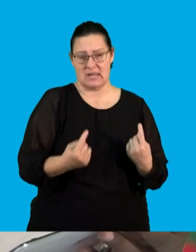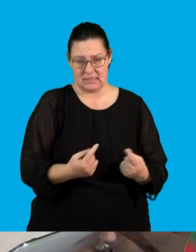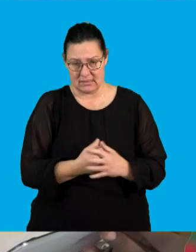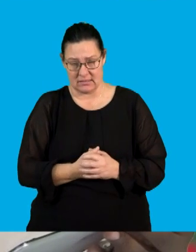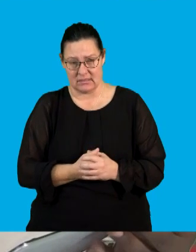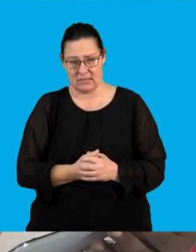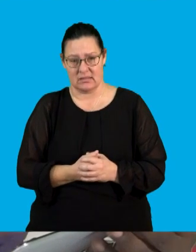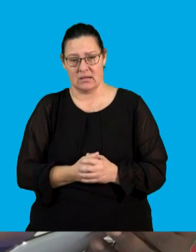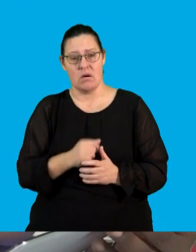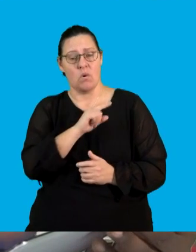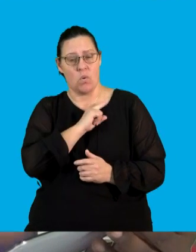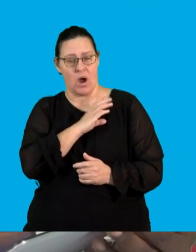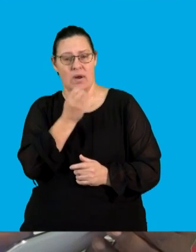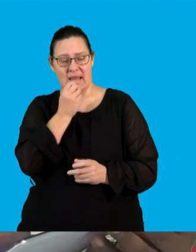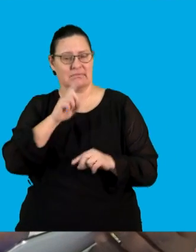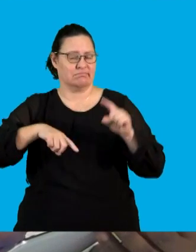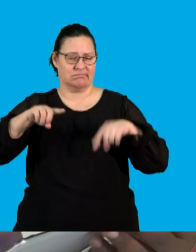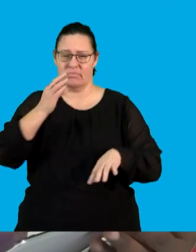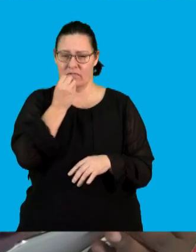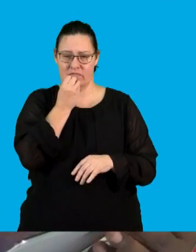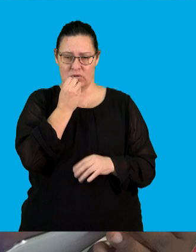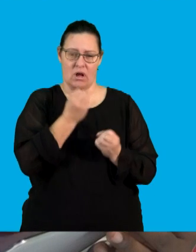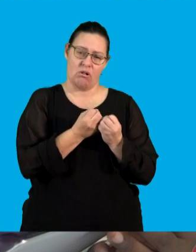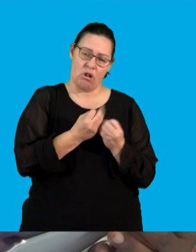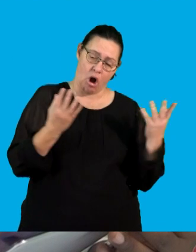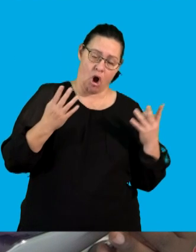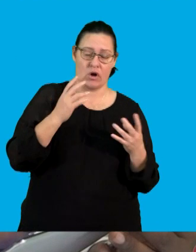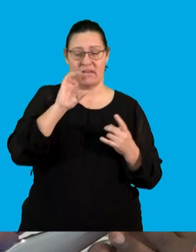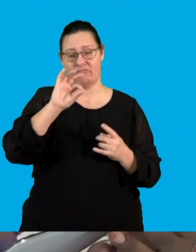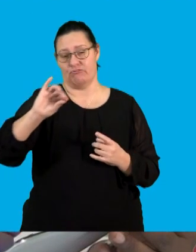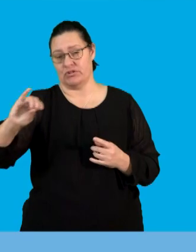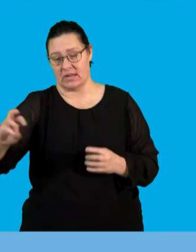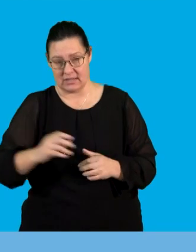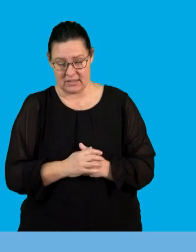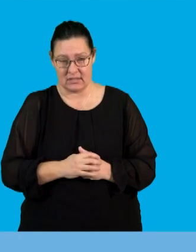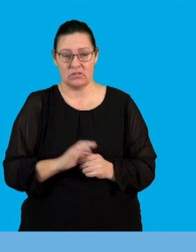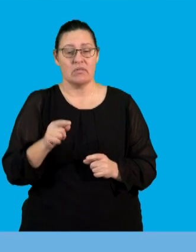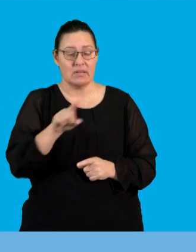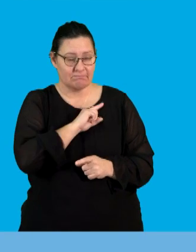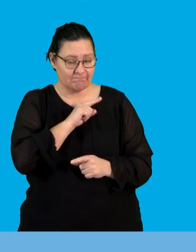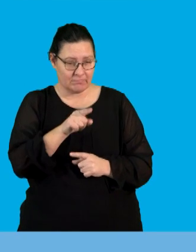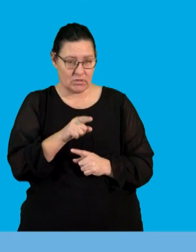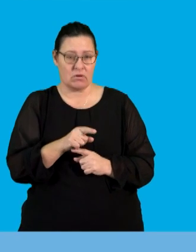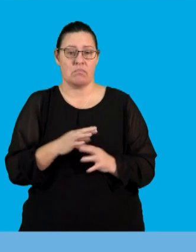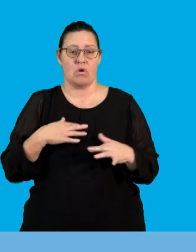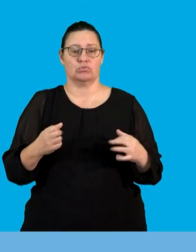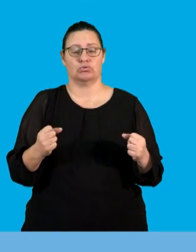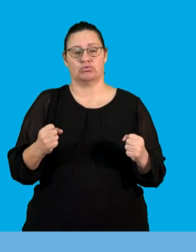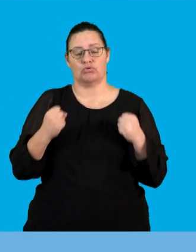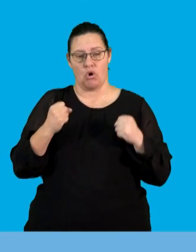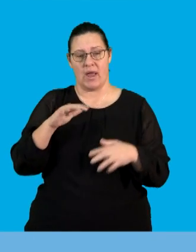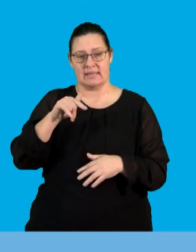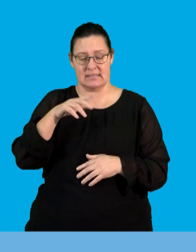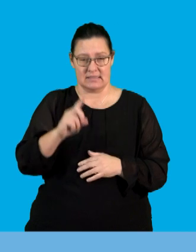eat, because we eat different kinds of food and a lot of it every day. So therefore, that is going to be a strong